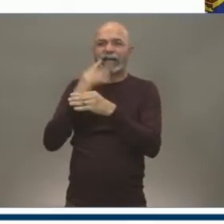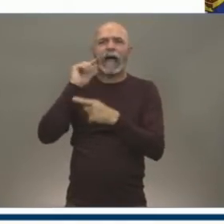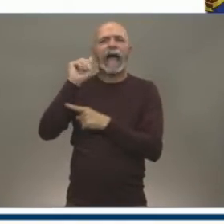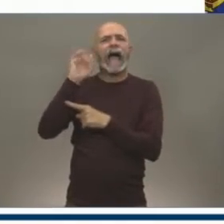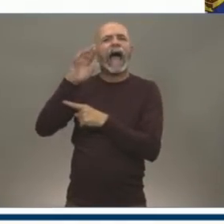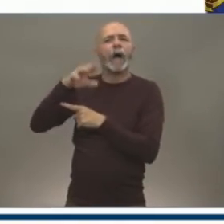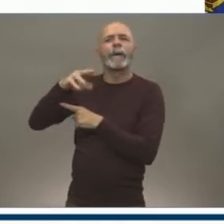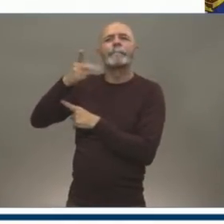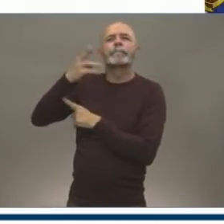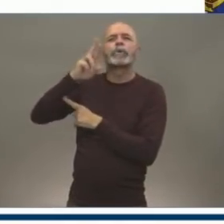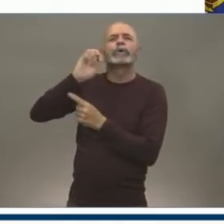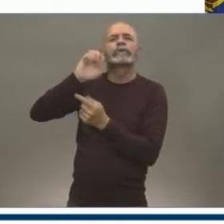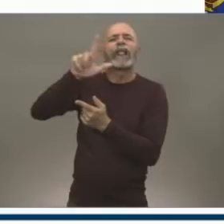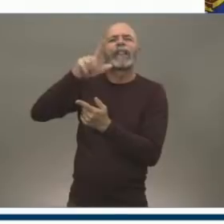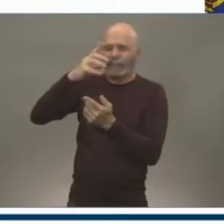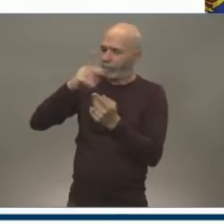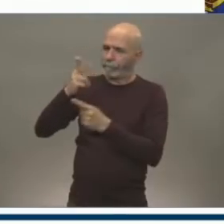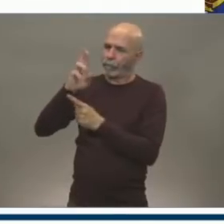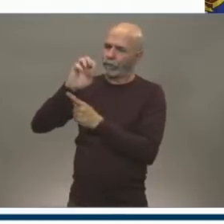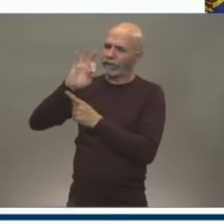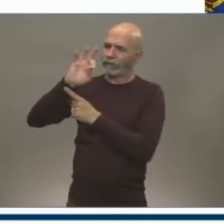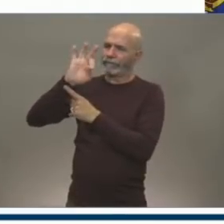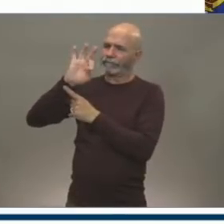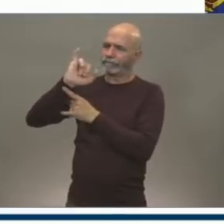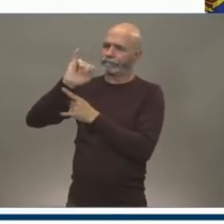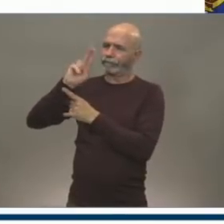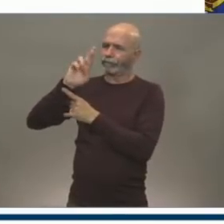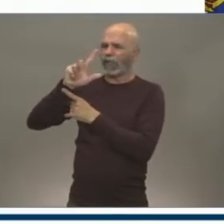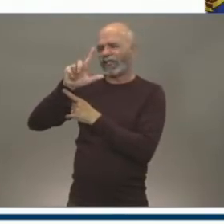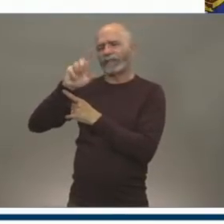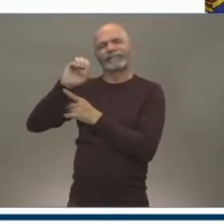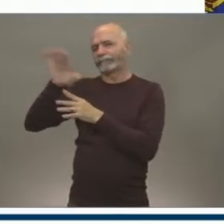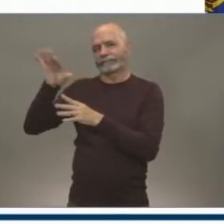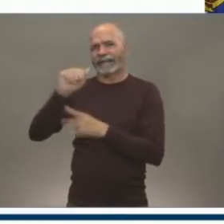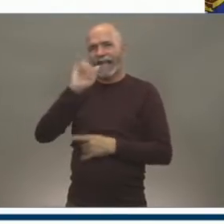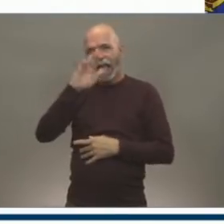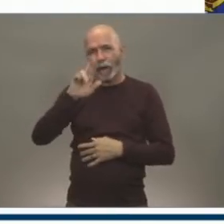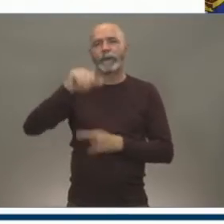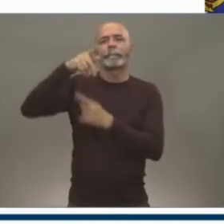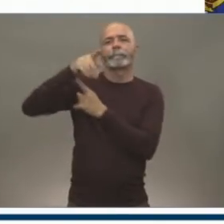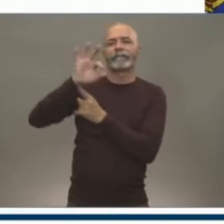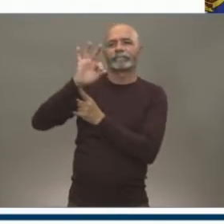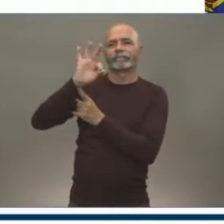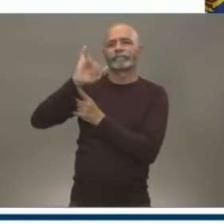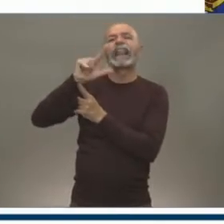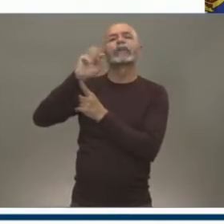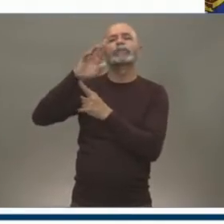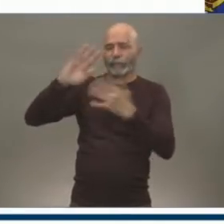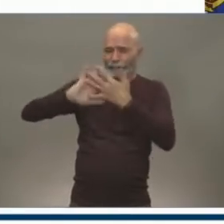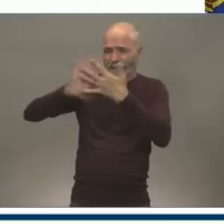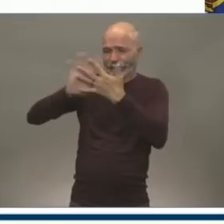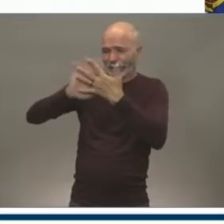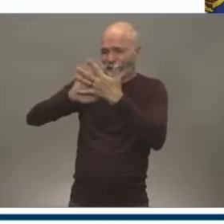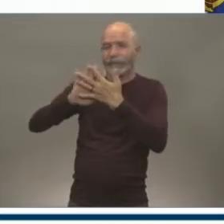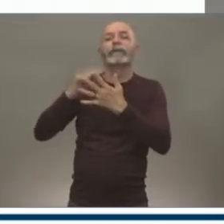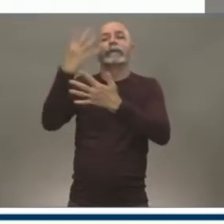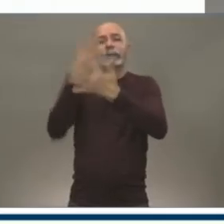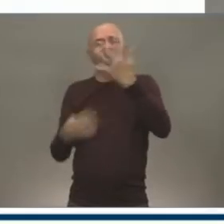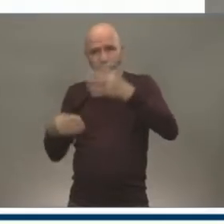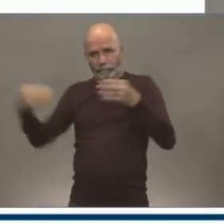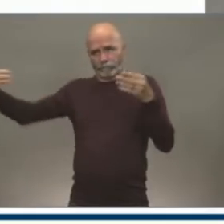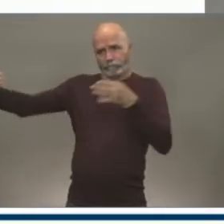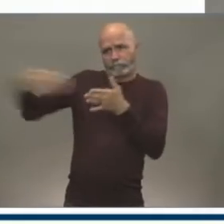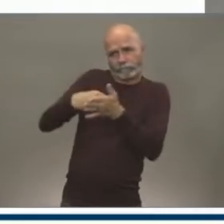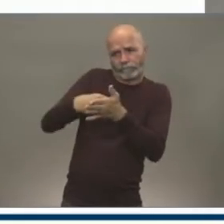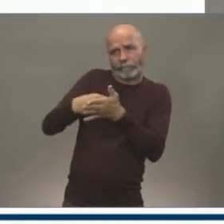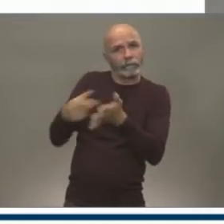air filtration systems. What does the science say about whether or not that's useful in terms of COVID? So I think it would be